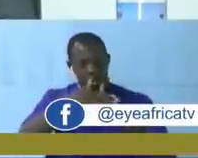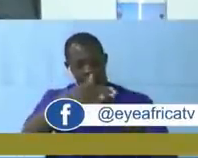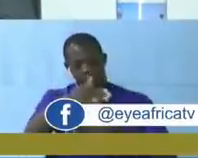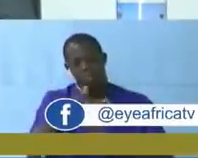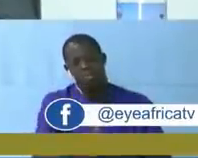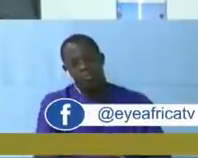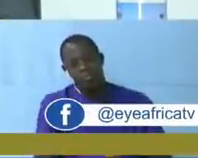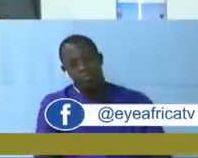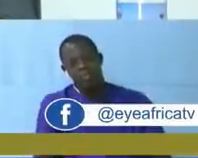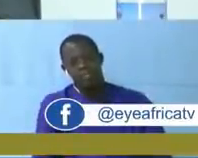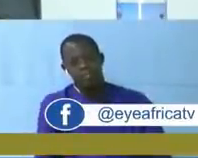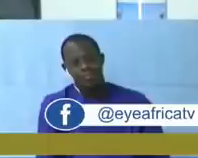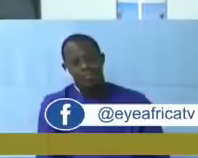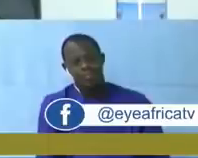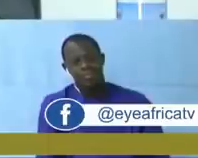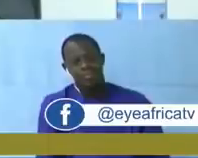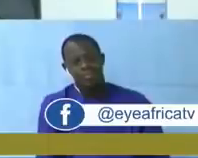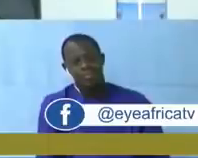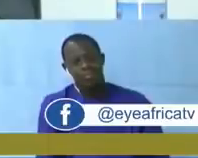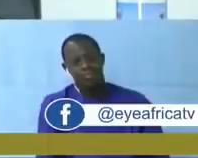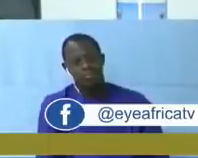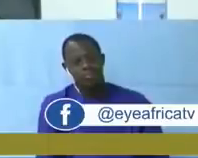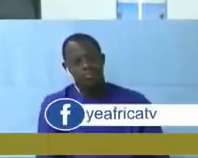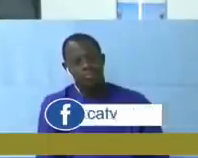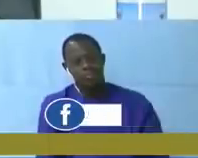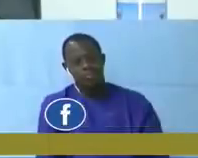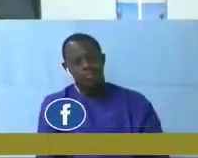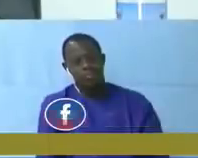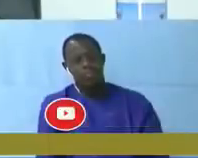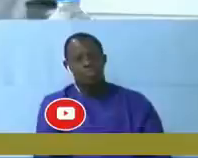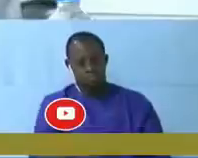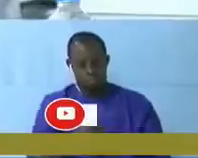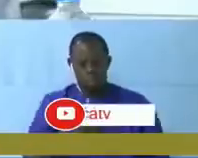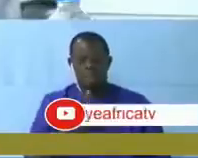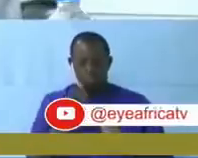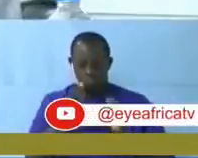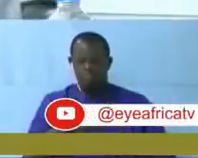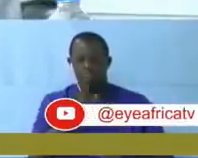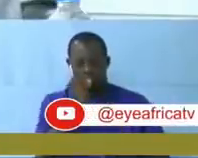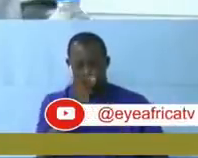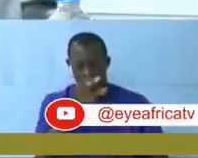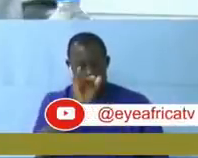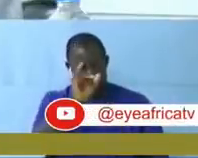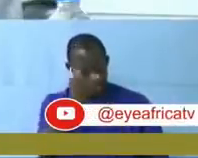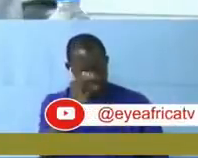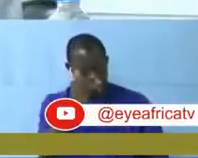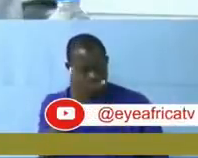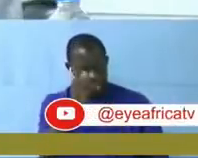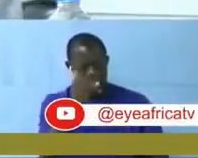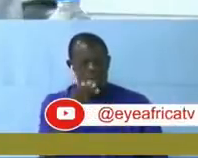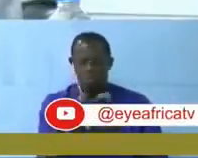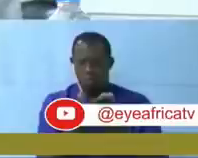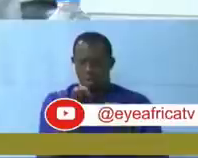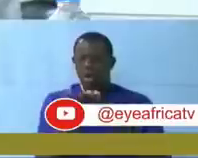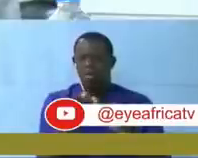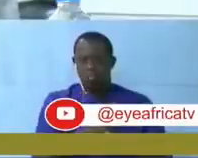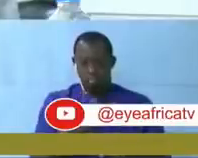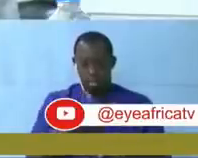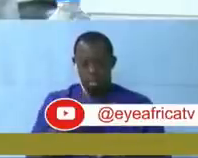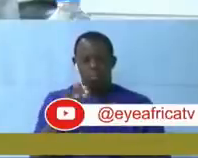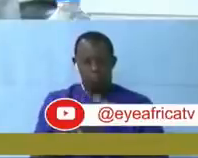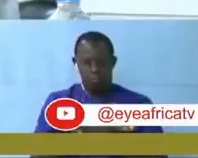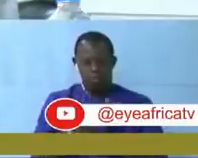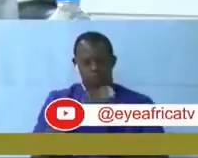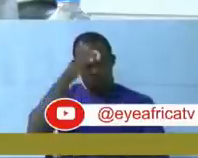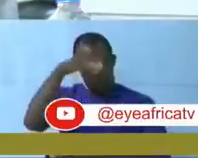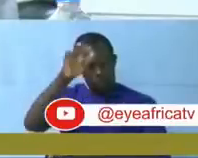bi nga xamné mom la réew mi di doxé. I would say yes. I actually was also a commissioner